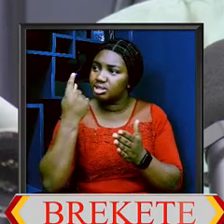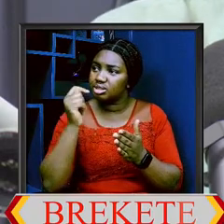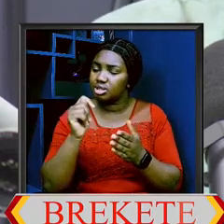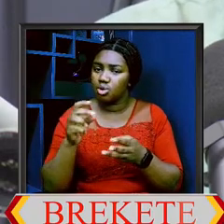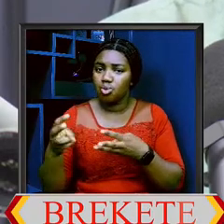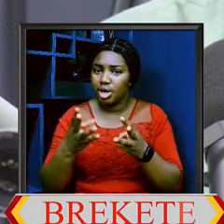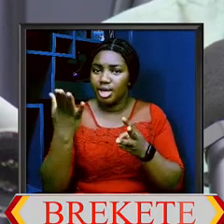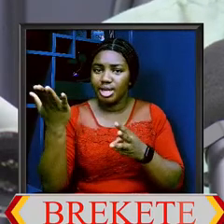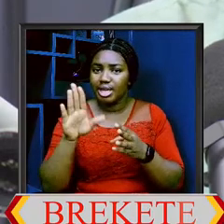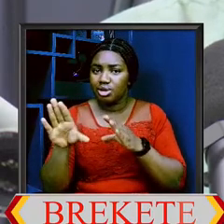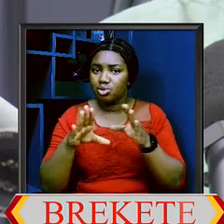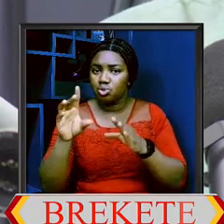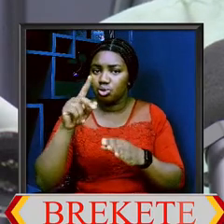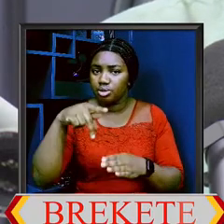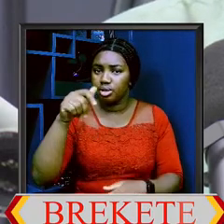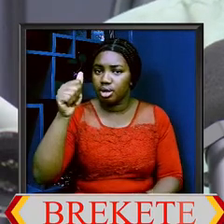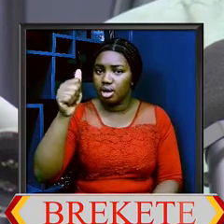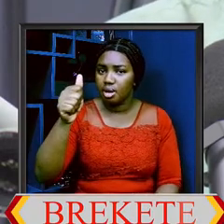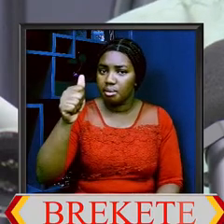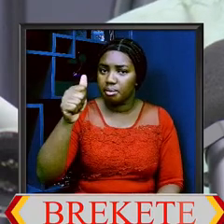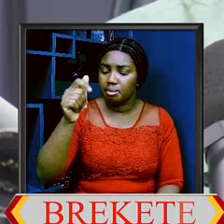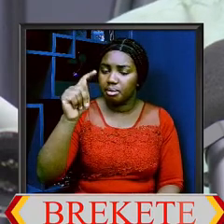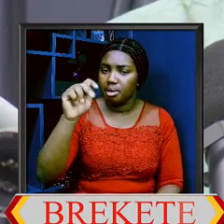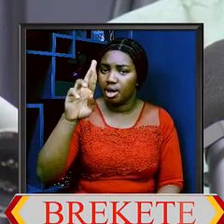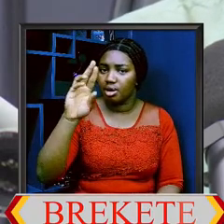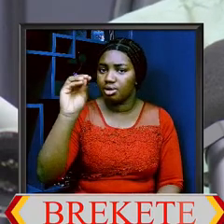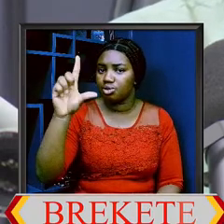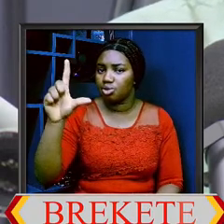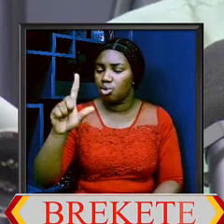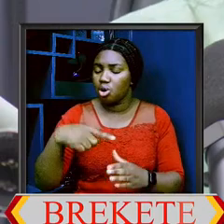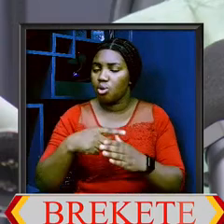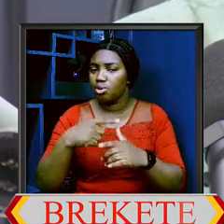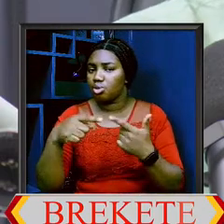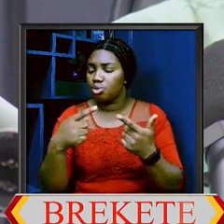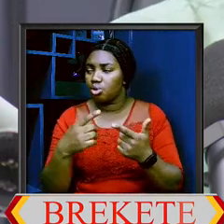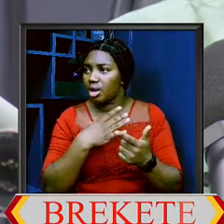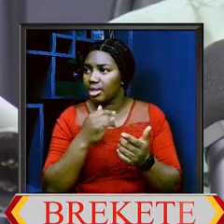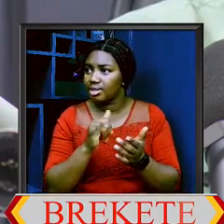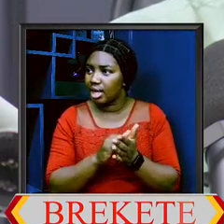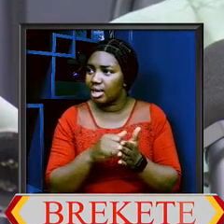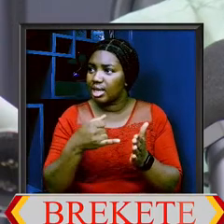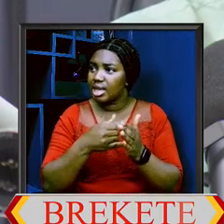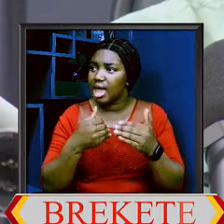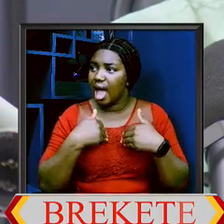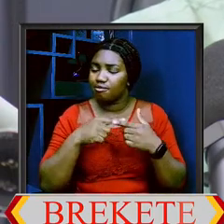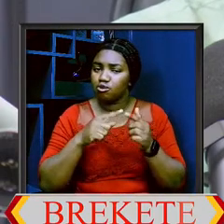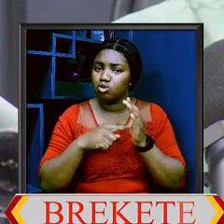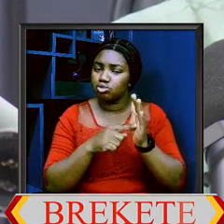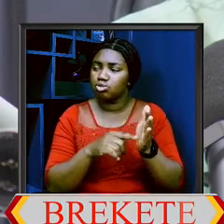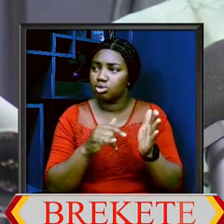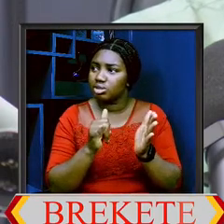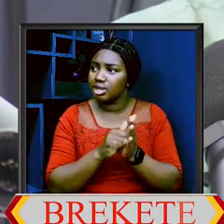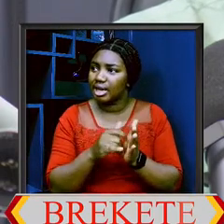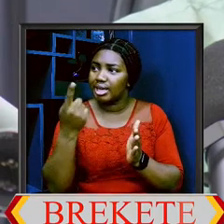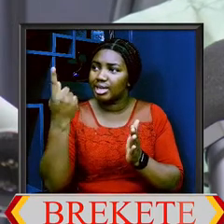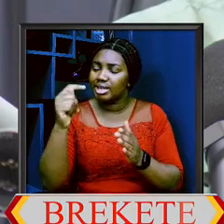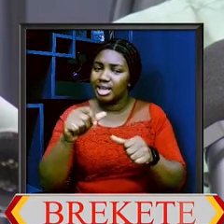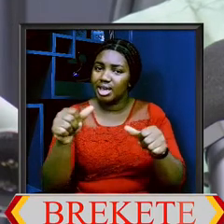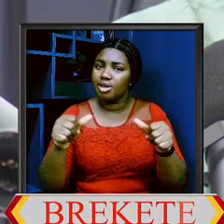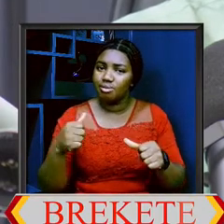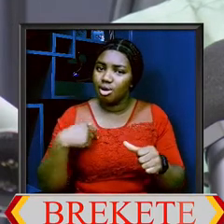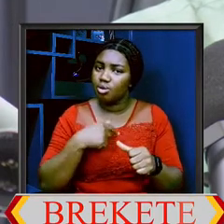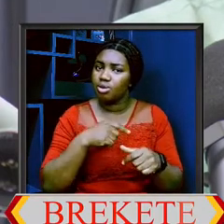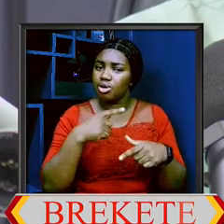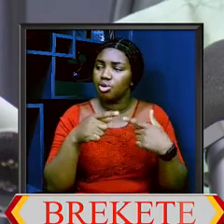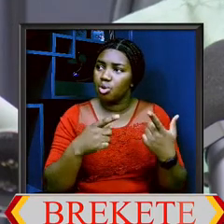the patr because when we are going on distance Patrol M it has to be sure that the area we are